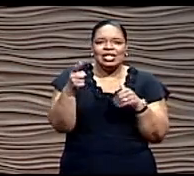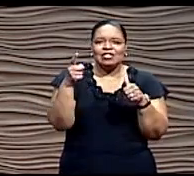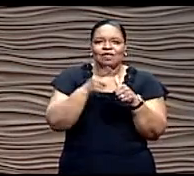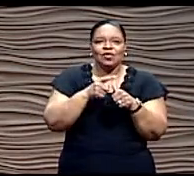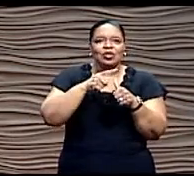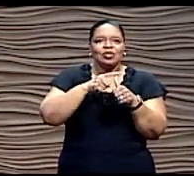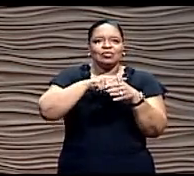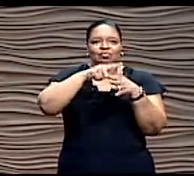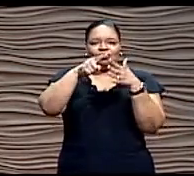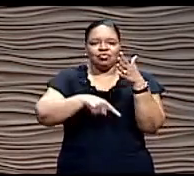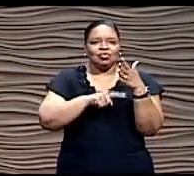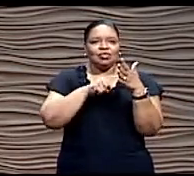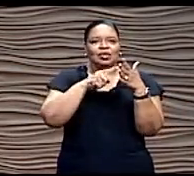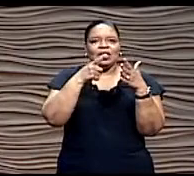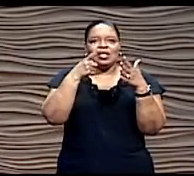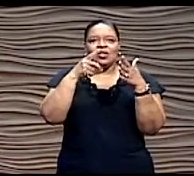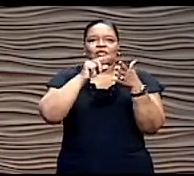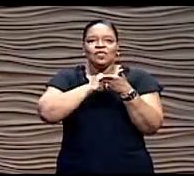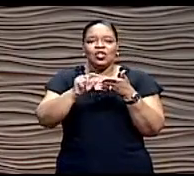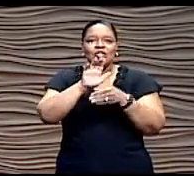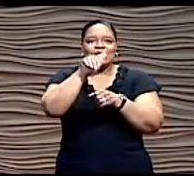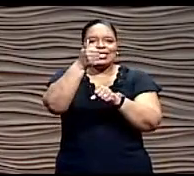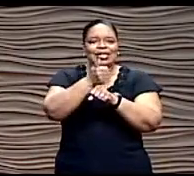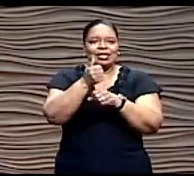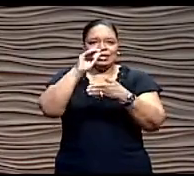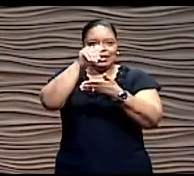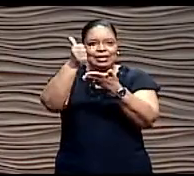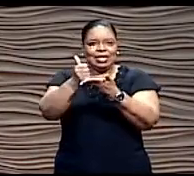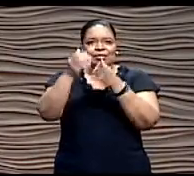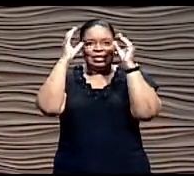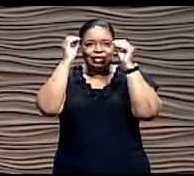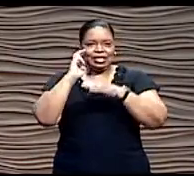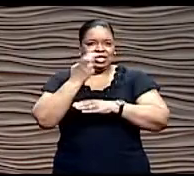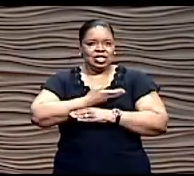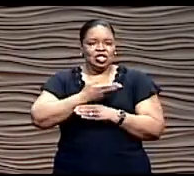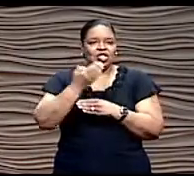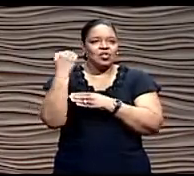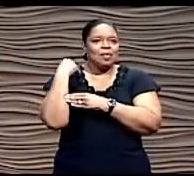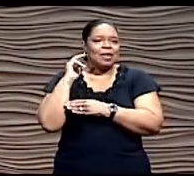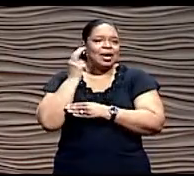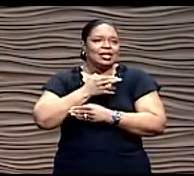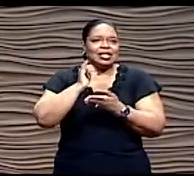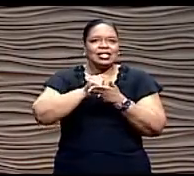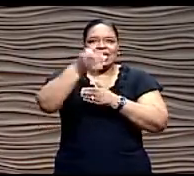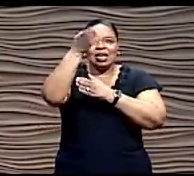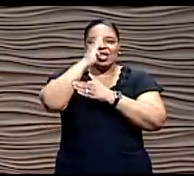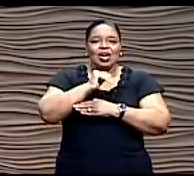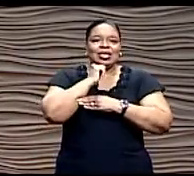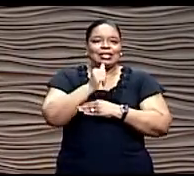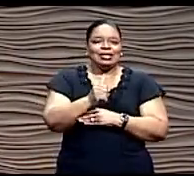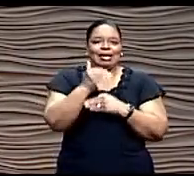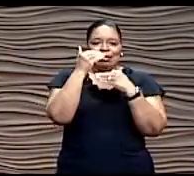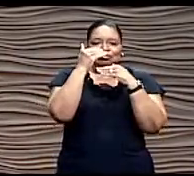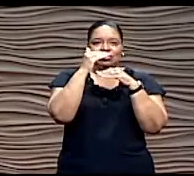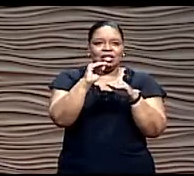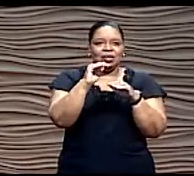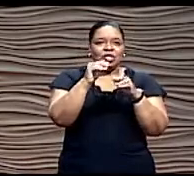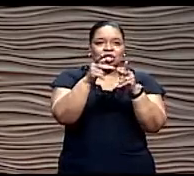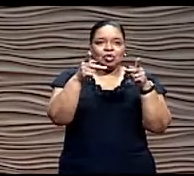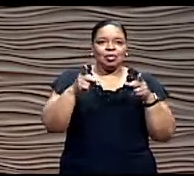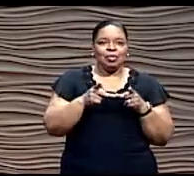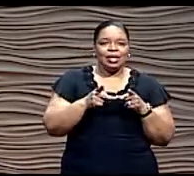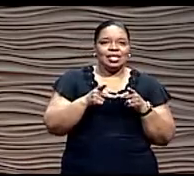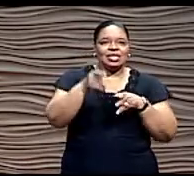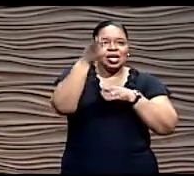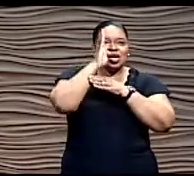five verses really are tailored to teach us? It reminds us that God is not geographically bound to any particular location,